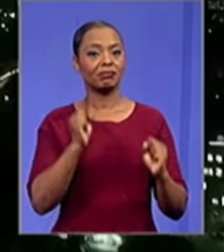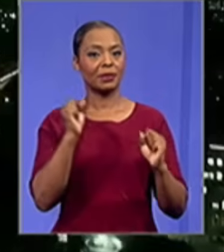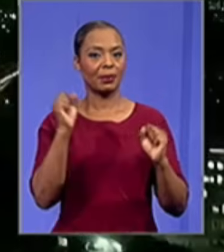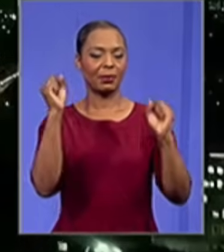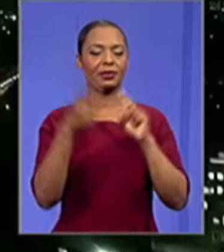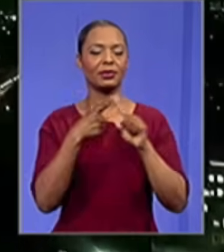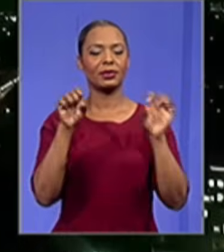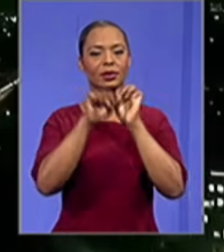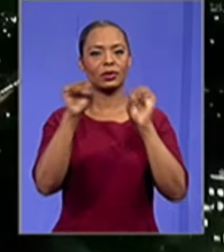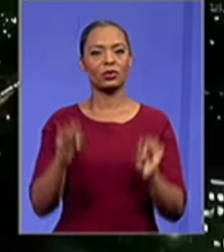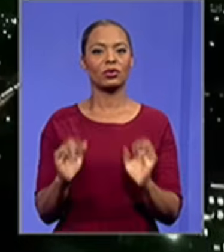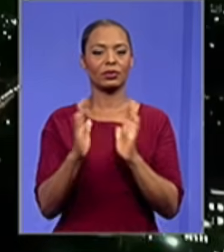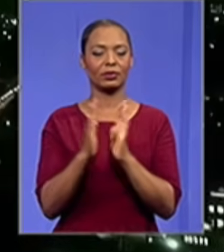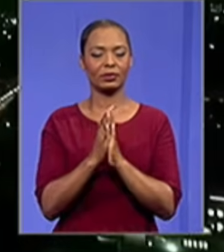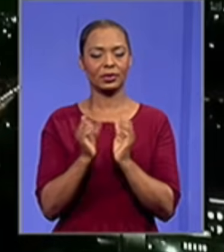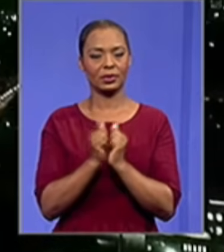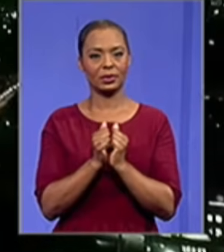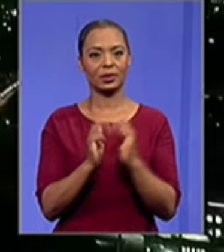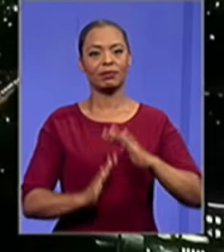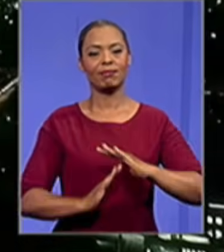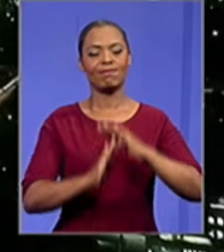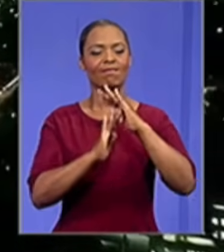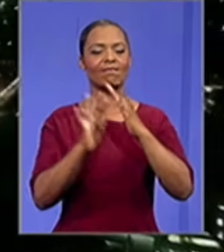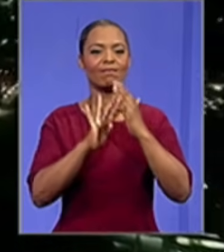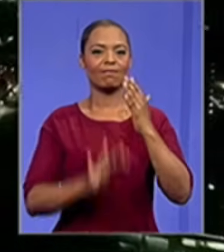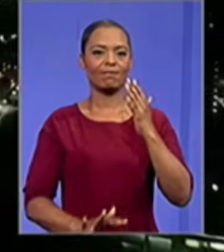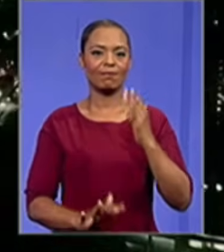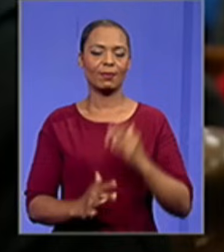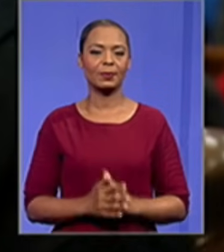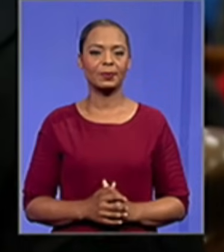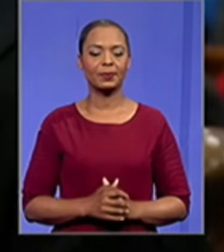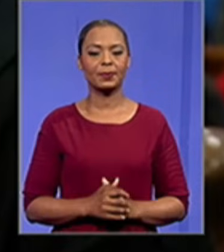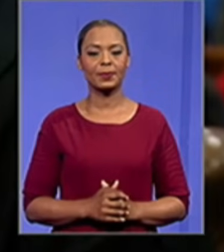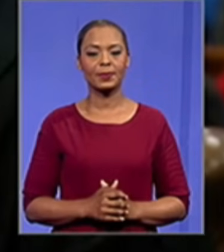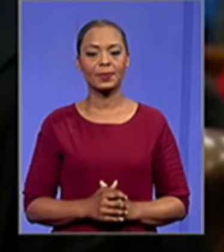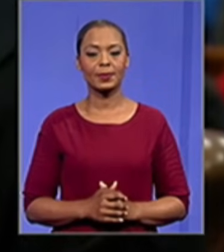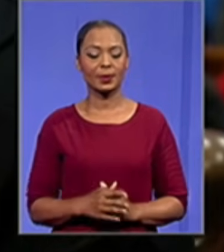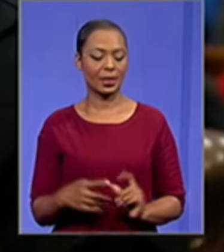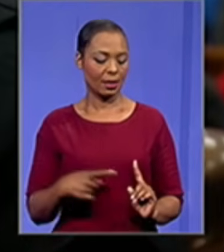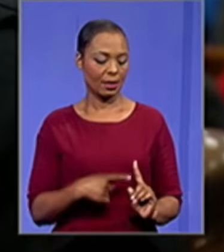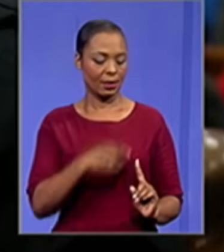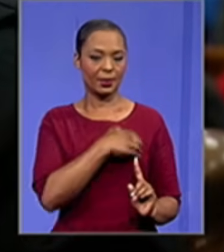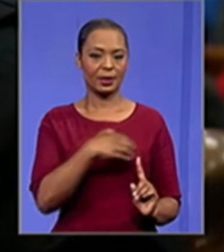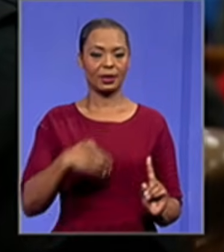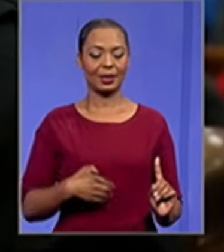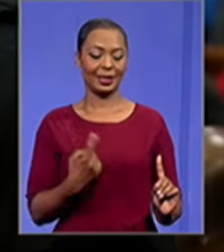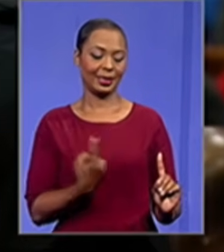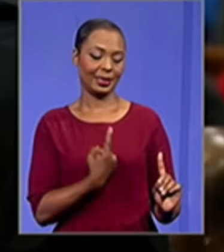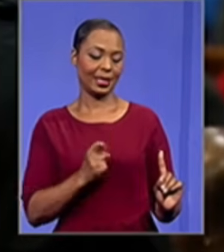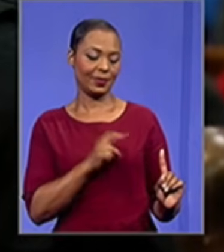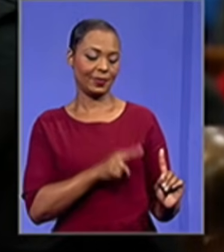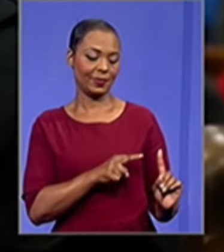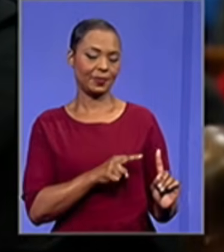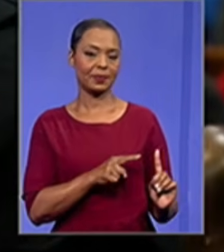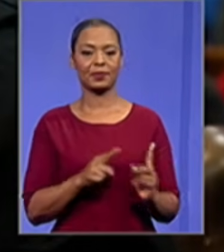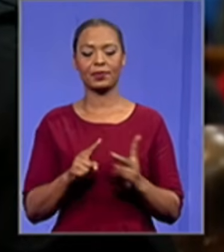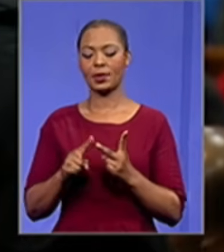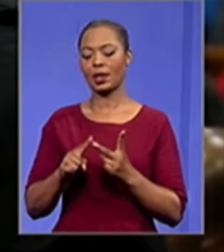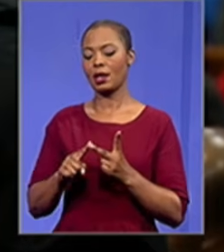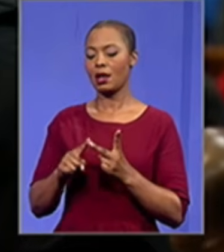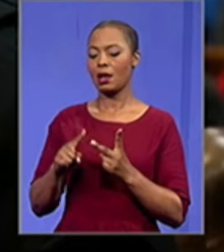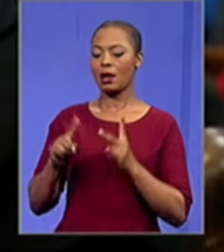tšwa Studio 10 re thoma ka dihlogo. The president himself or herself, the cabinet, they